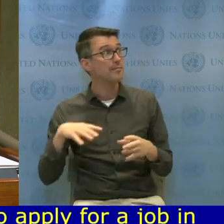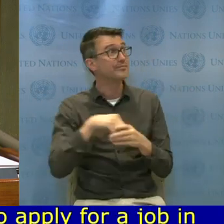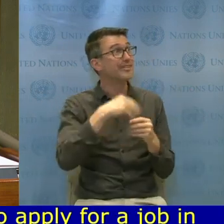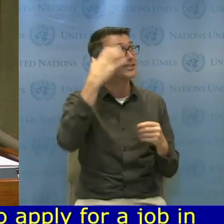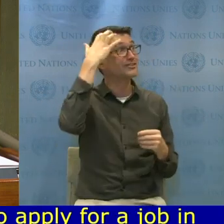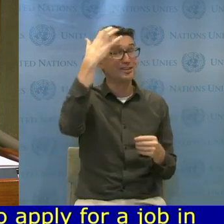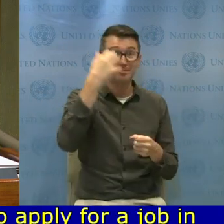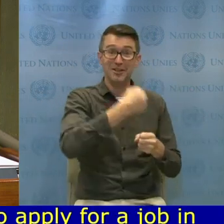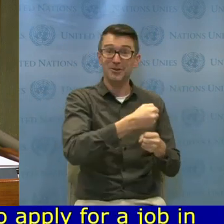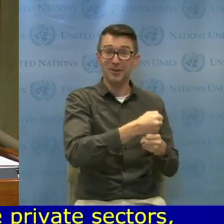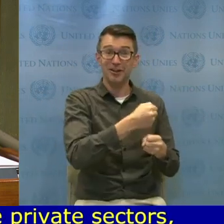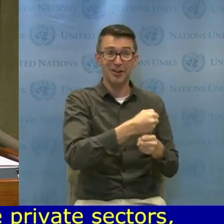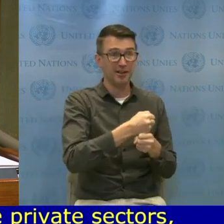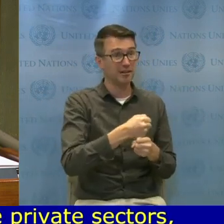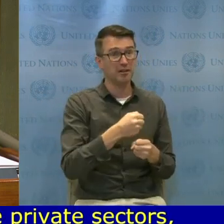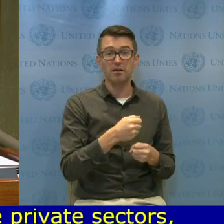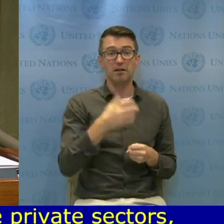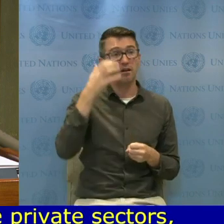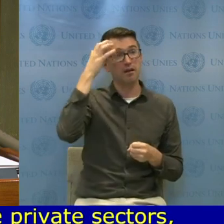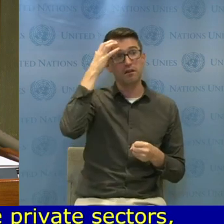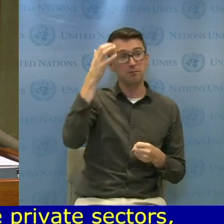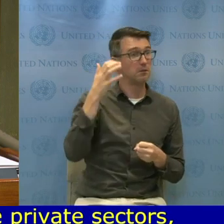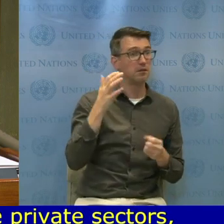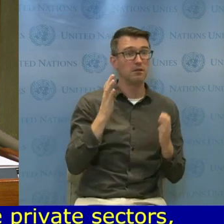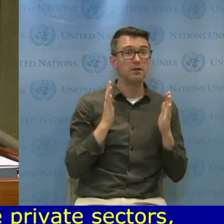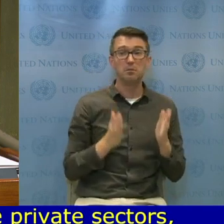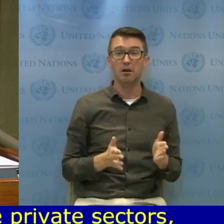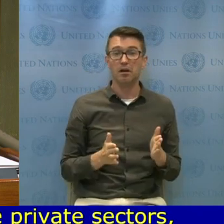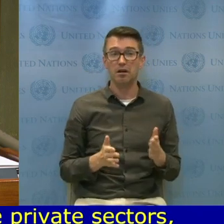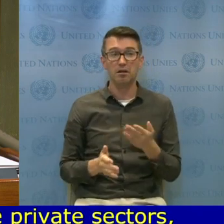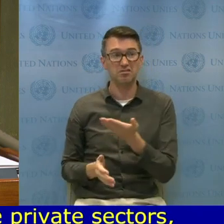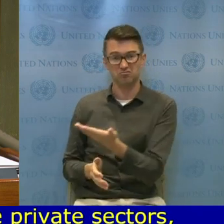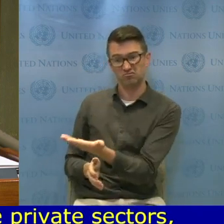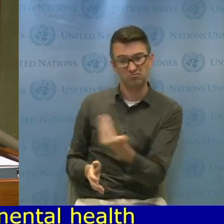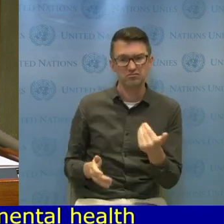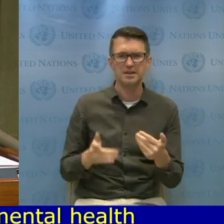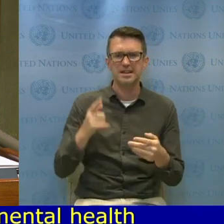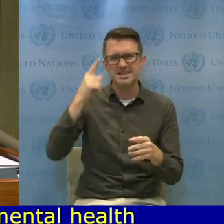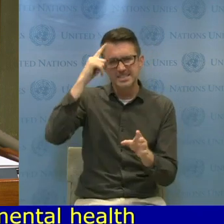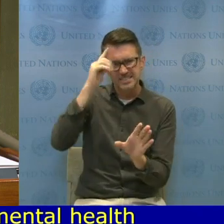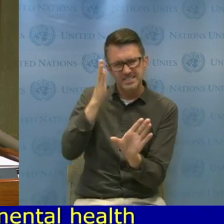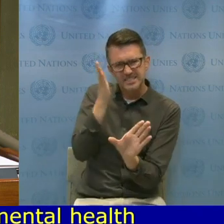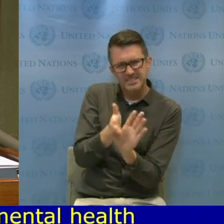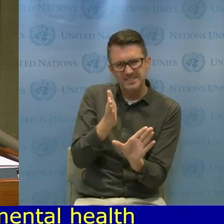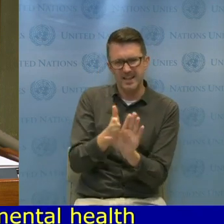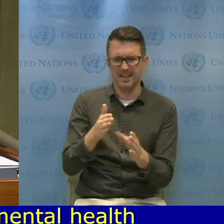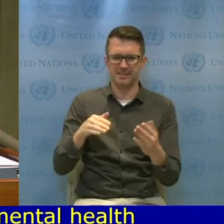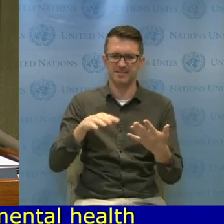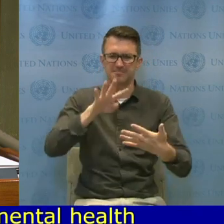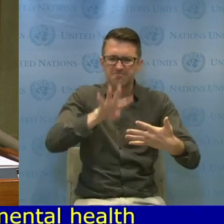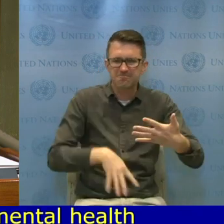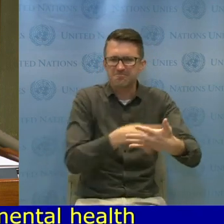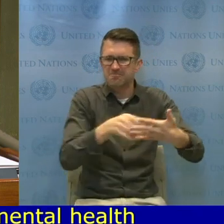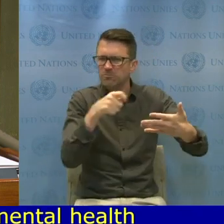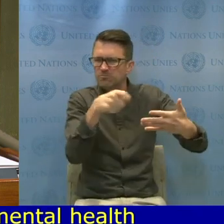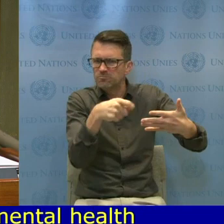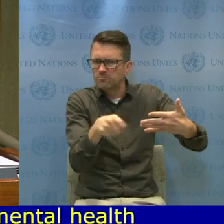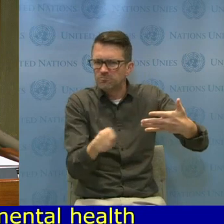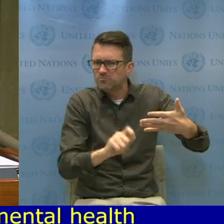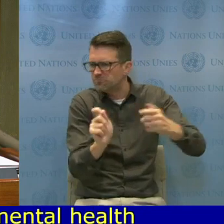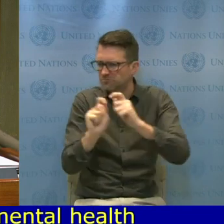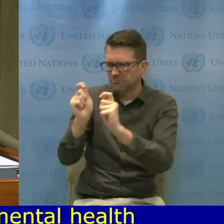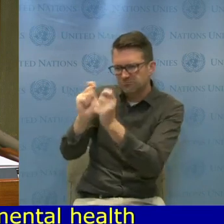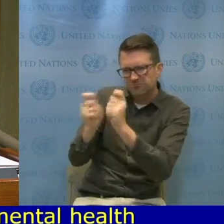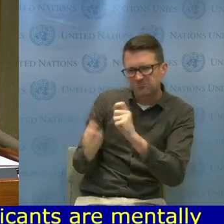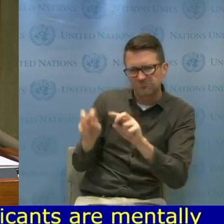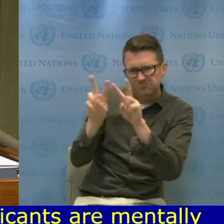mentally fit. This mental health certificate is obtained after passing a series of psychiatric tests and examination.